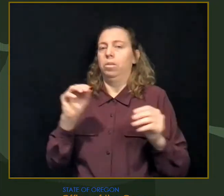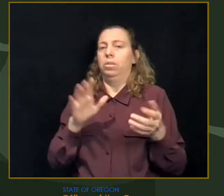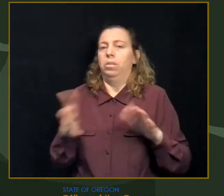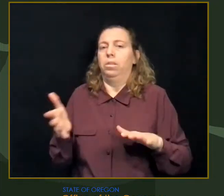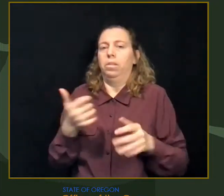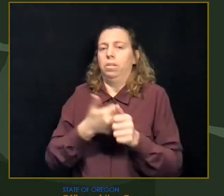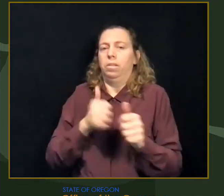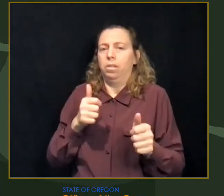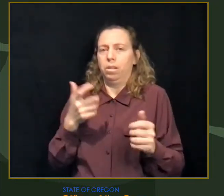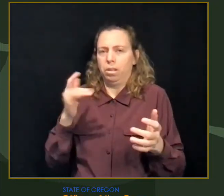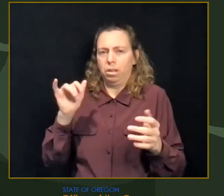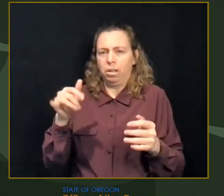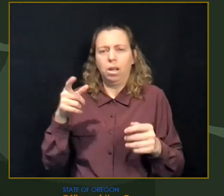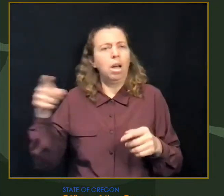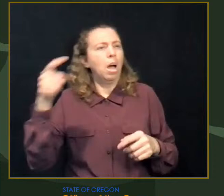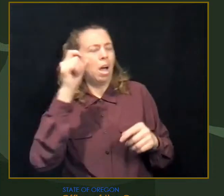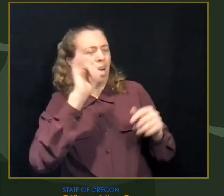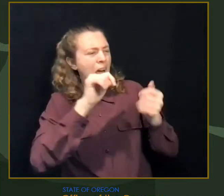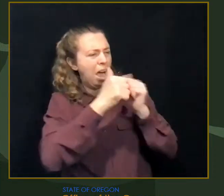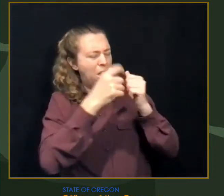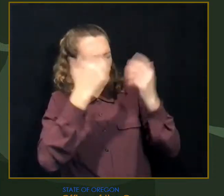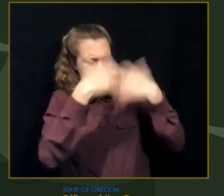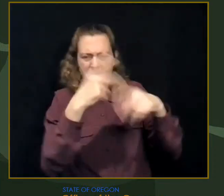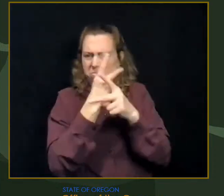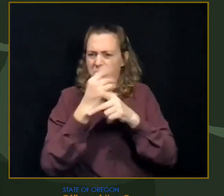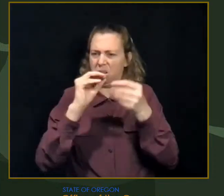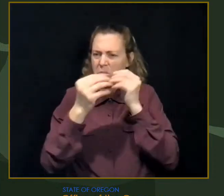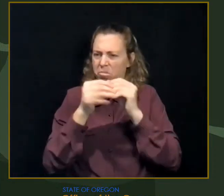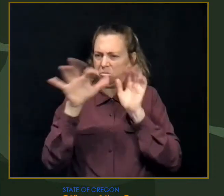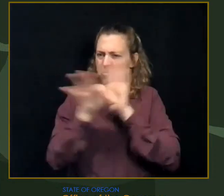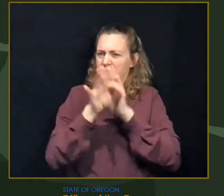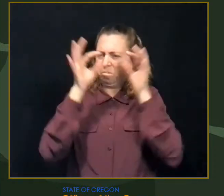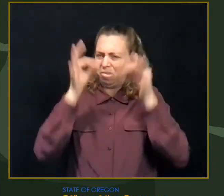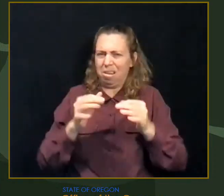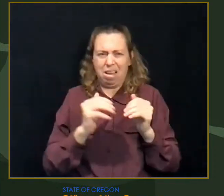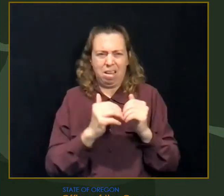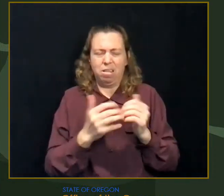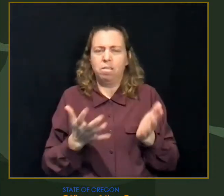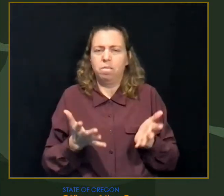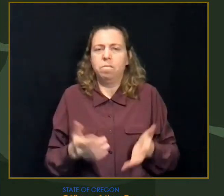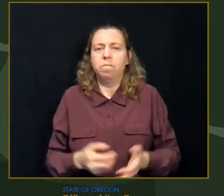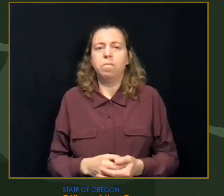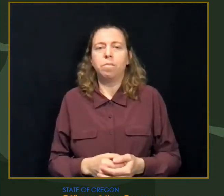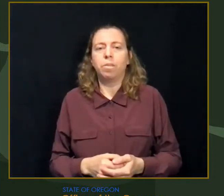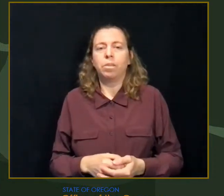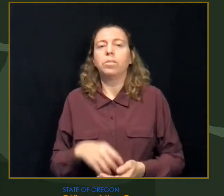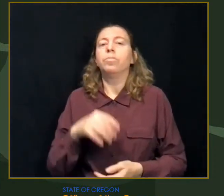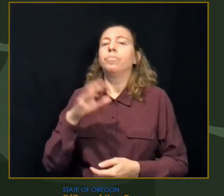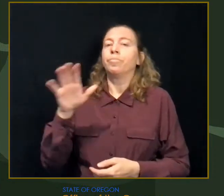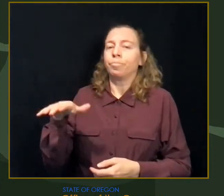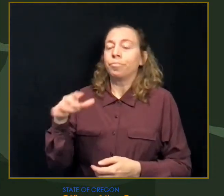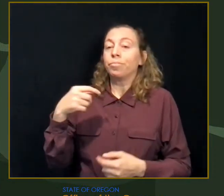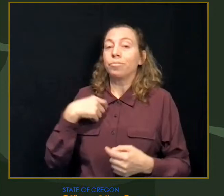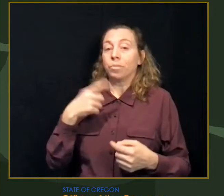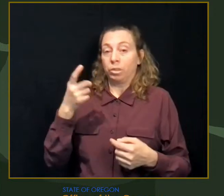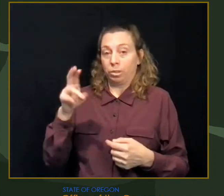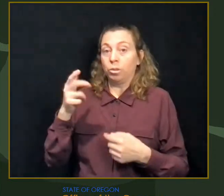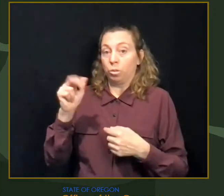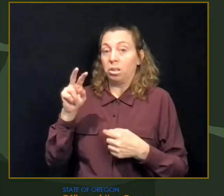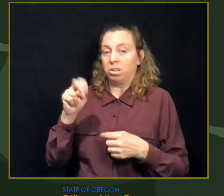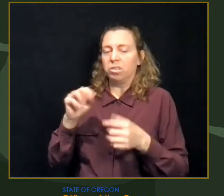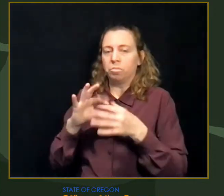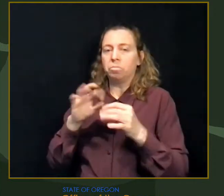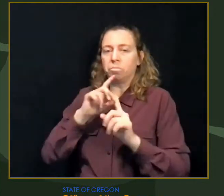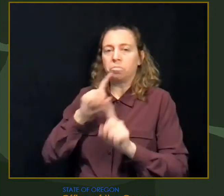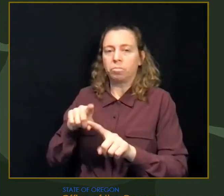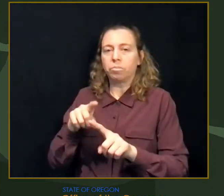Yeah, well, I can say, I did not come up with a number for 300. However, if you look at the history of the census,